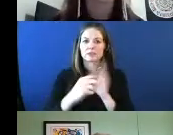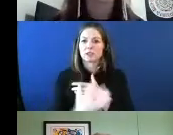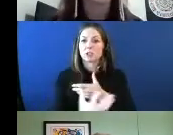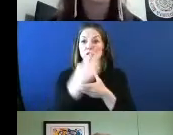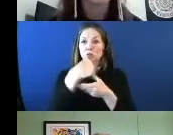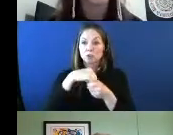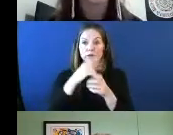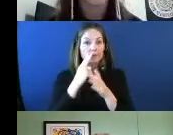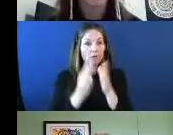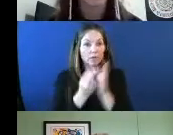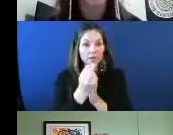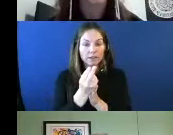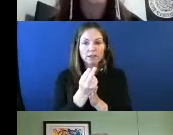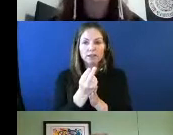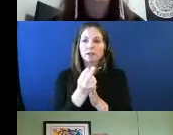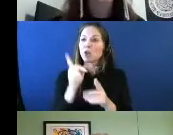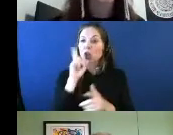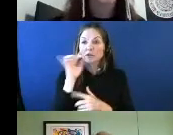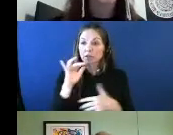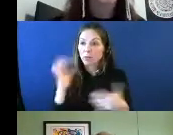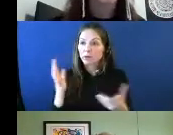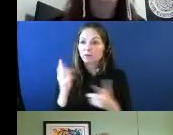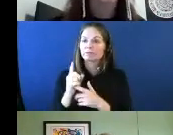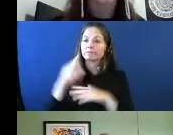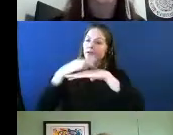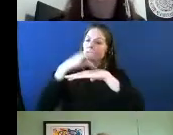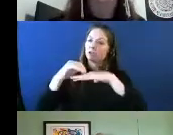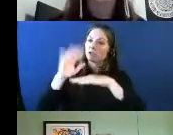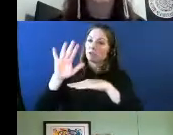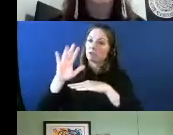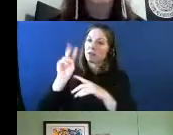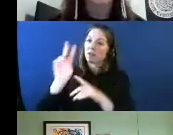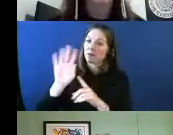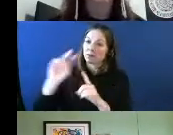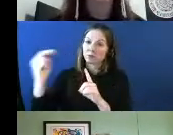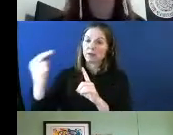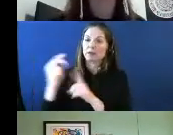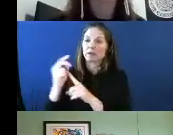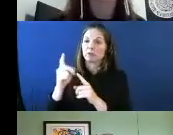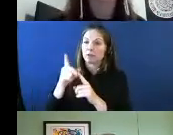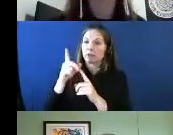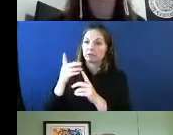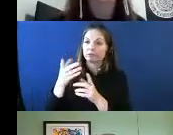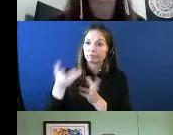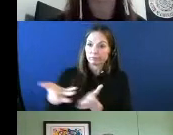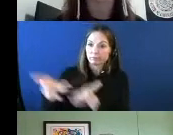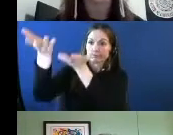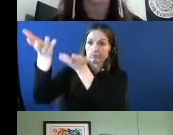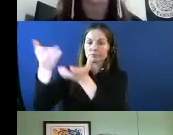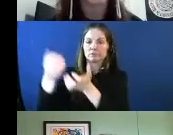really privilege Indigenous voices. And again, right, it's not that tokenization piece. We're really making